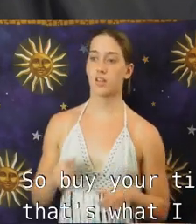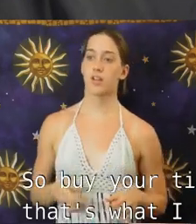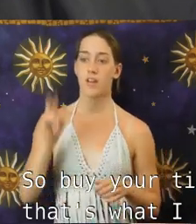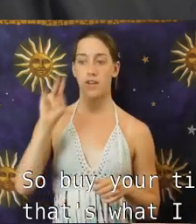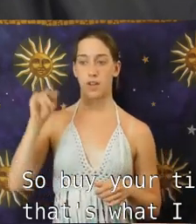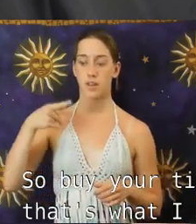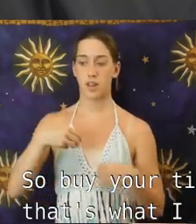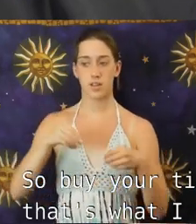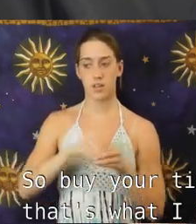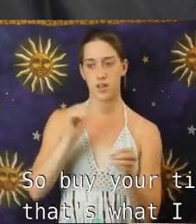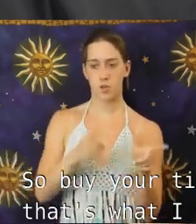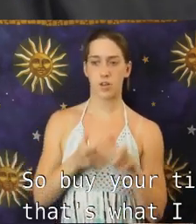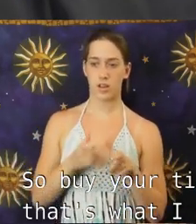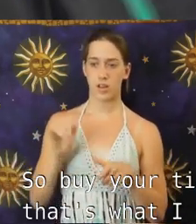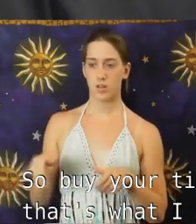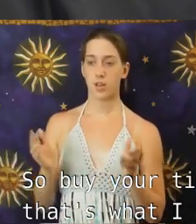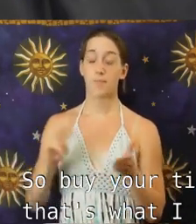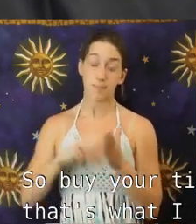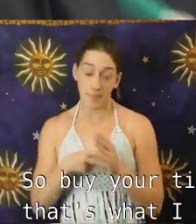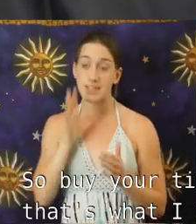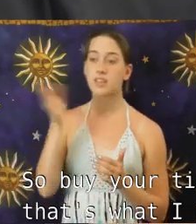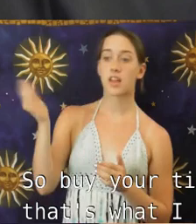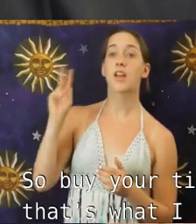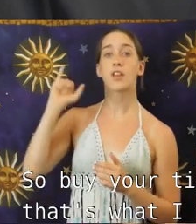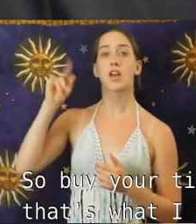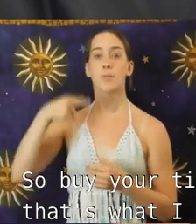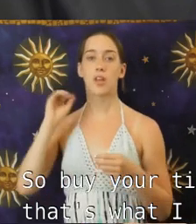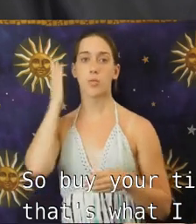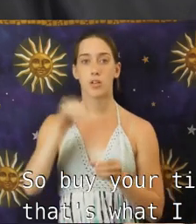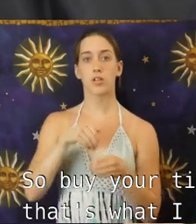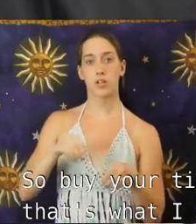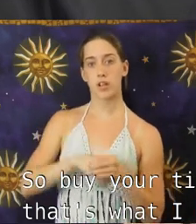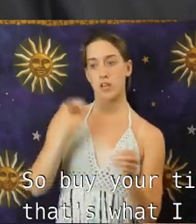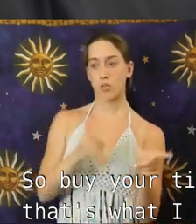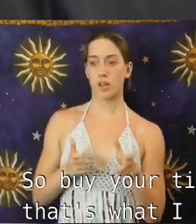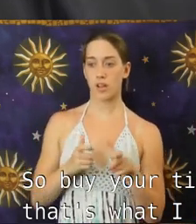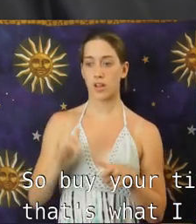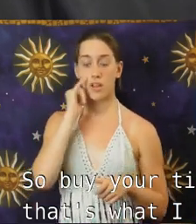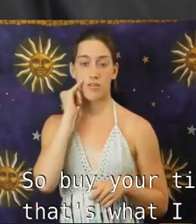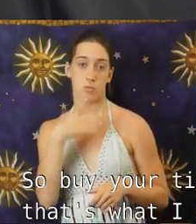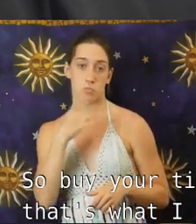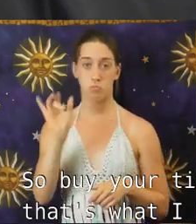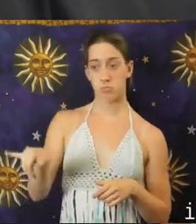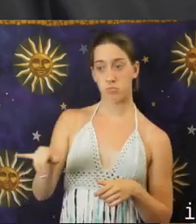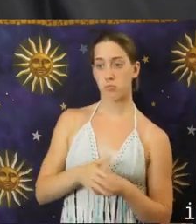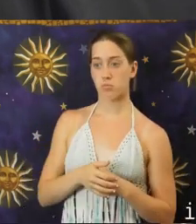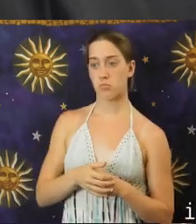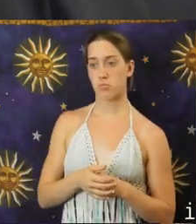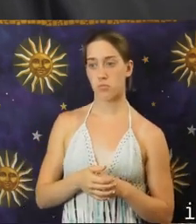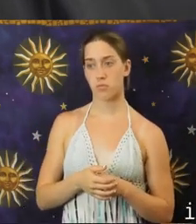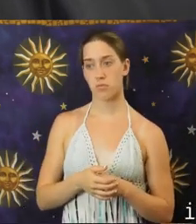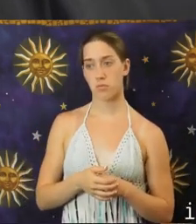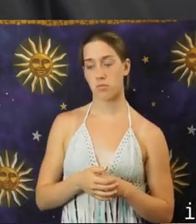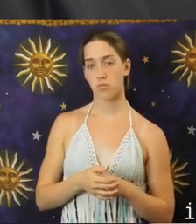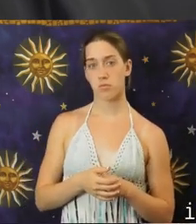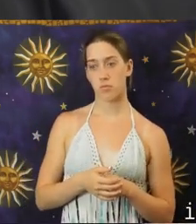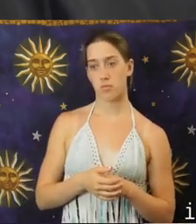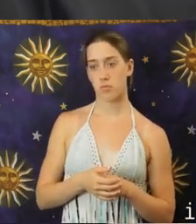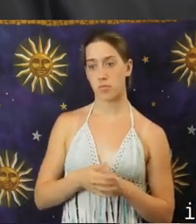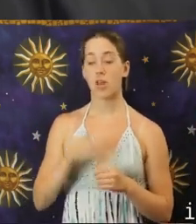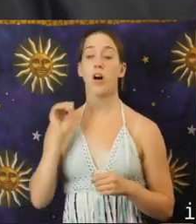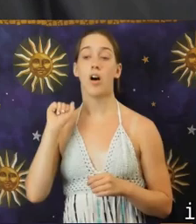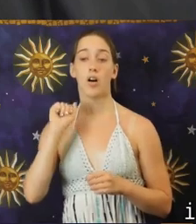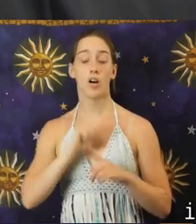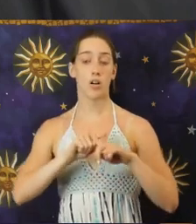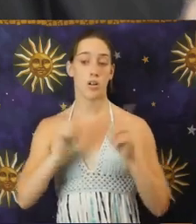So yeah, buy your tickets ahead of time. VIP sells out quickly. That's what I meant to say. VIP sells out pretty quickly if you're into that noise.